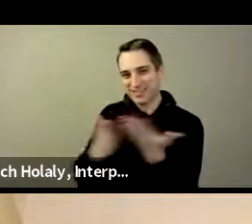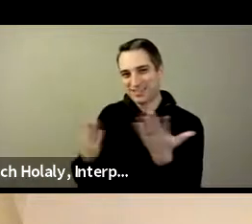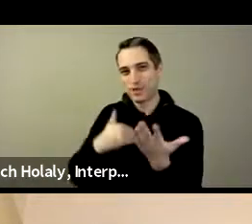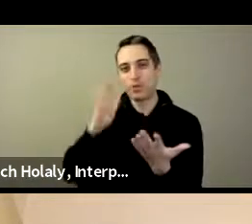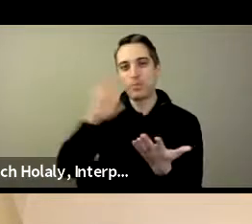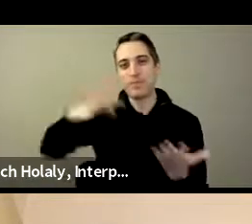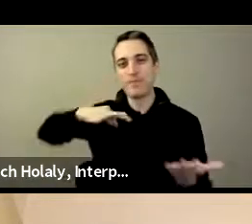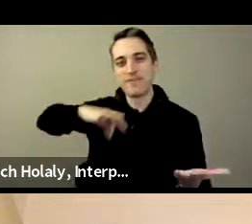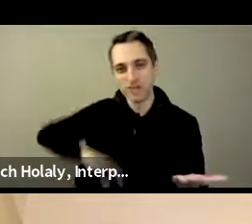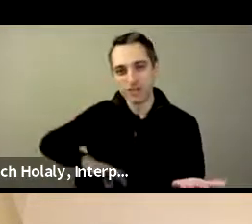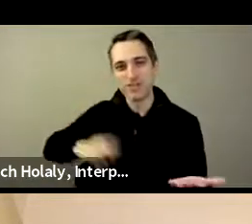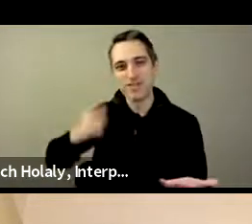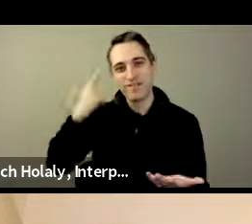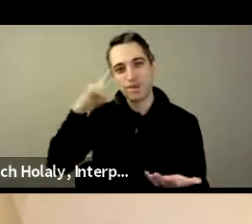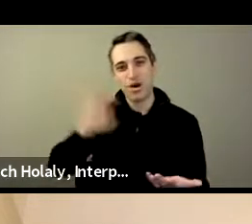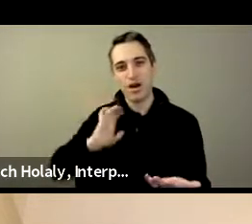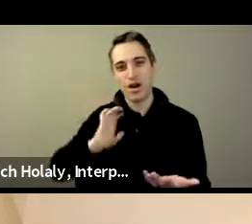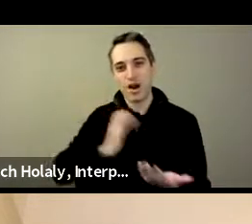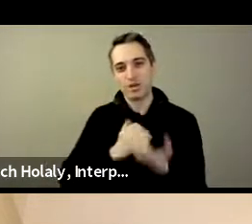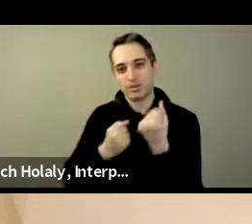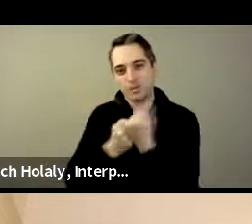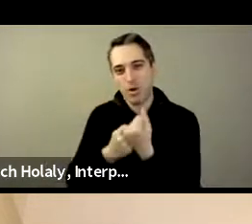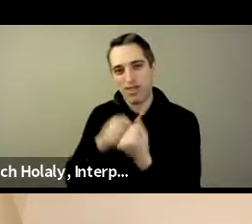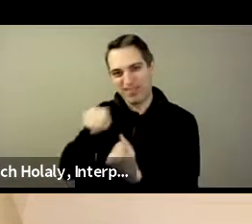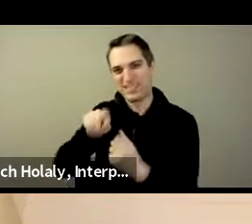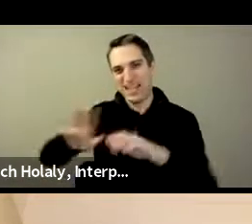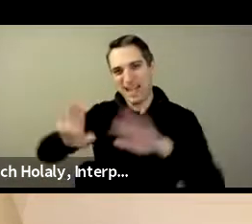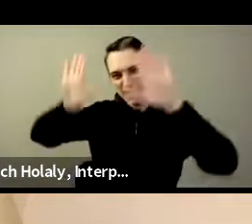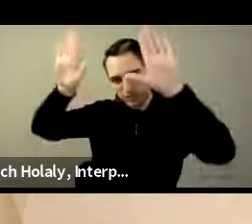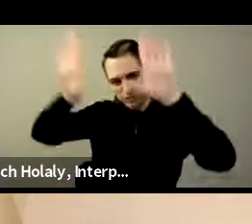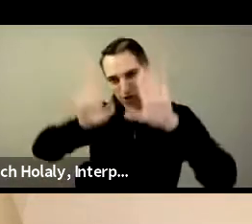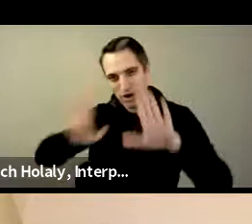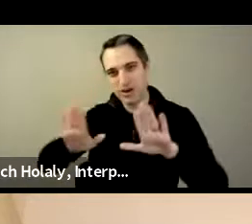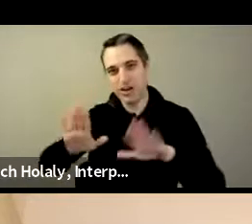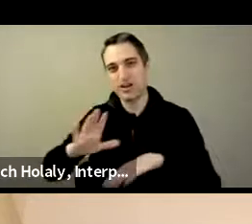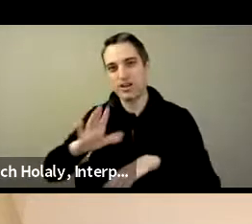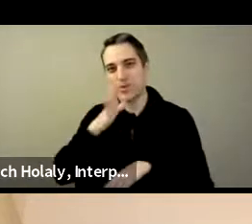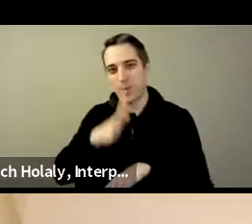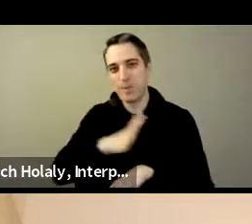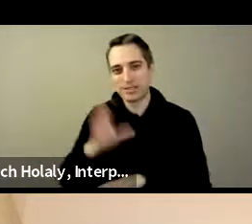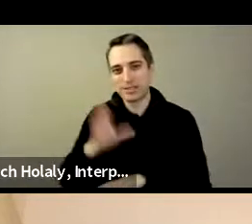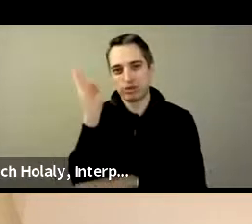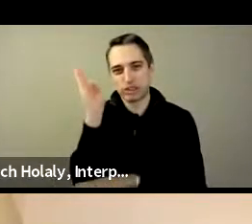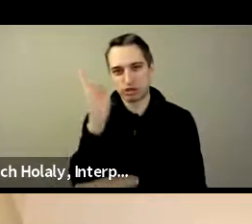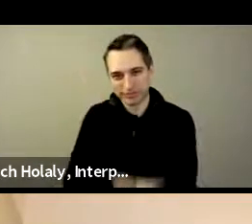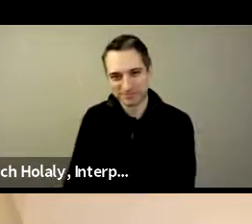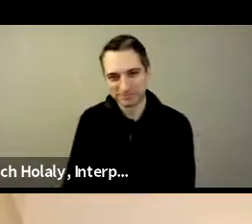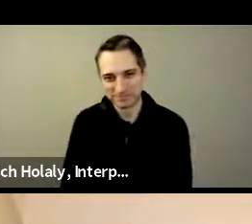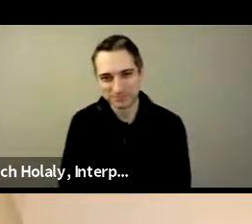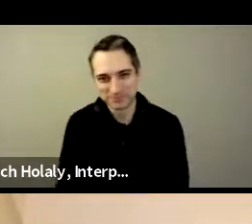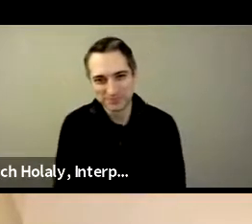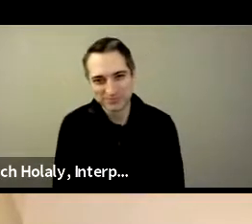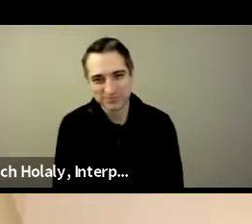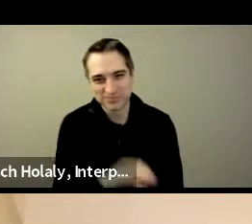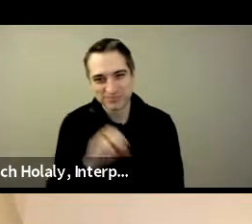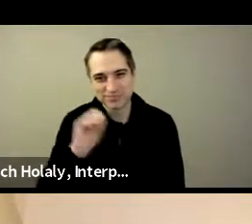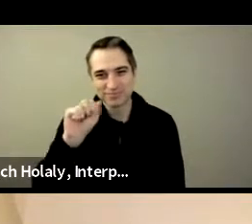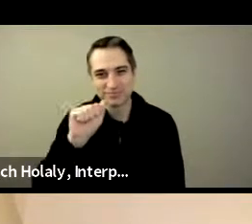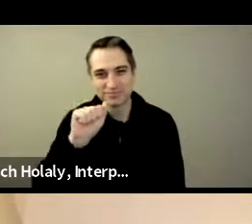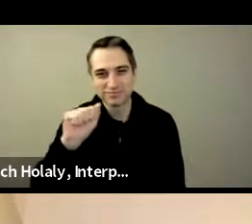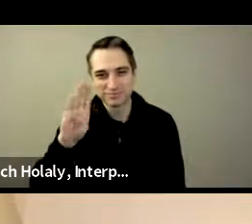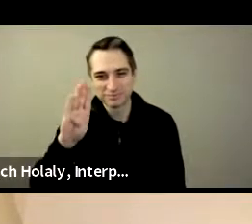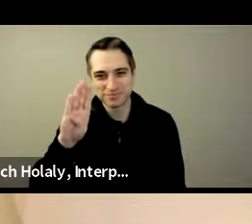in our efforts to support this very extraordinary lady's presentation. There's, we did